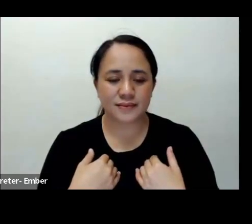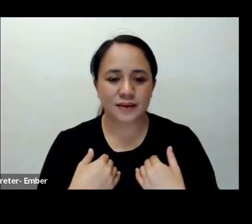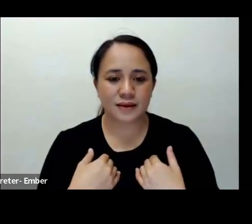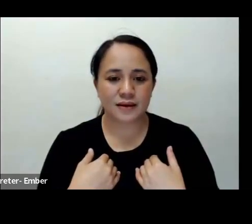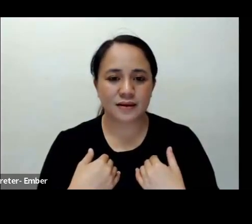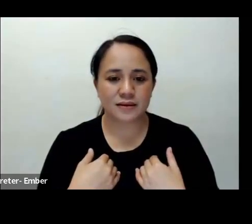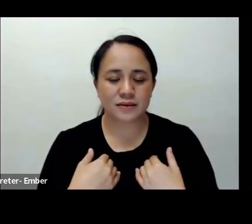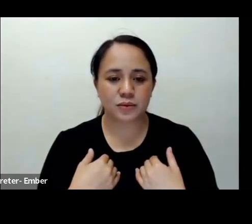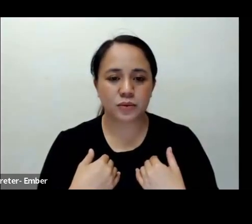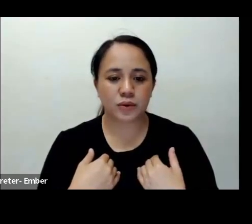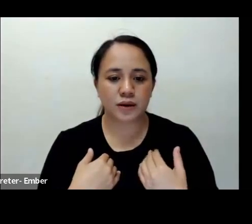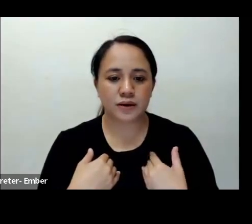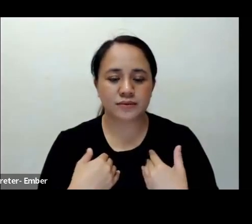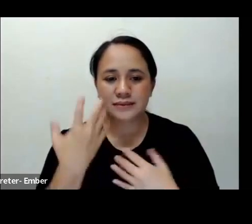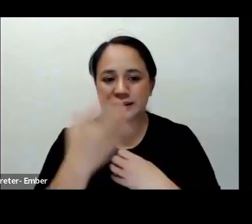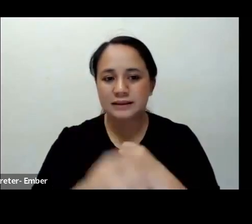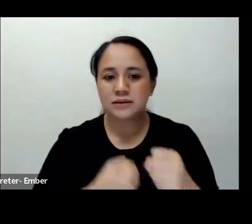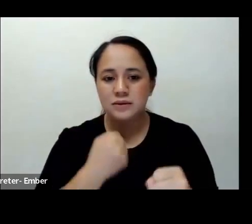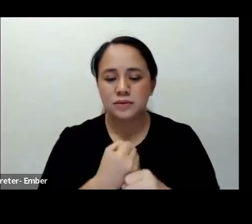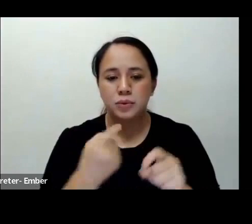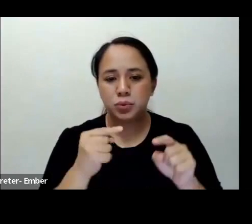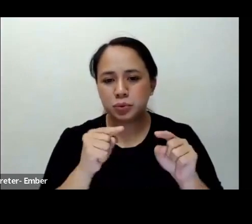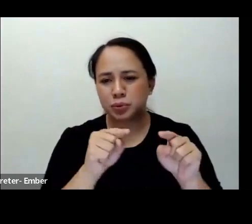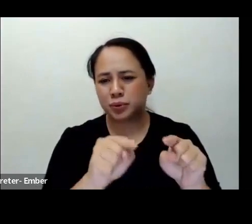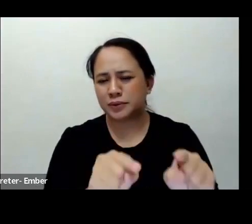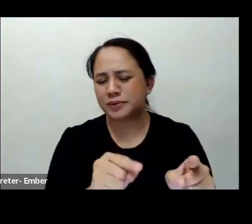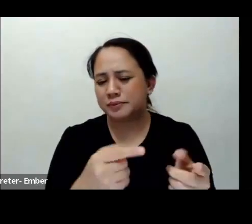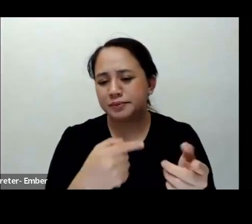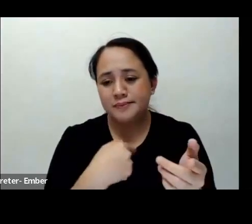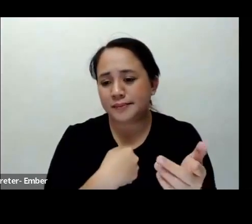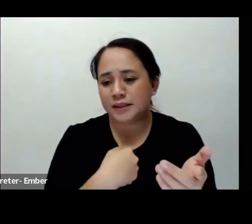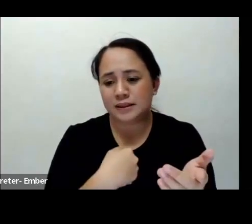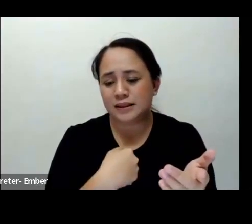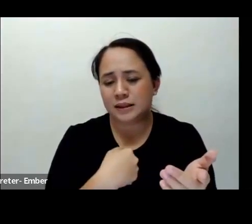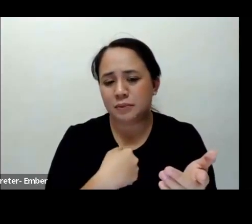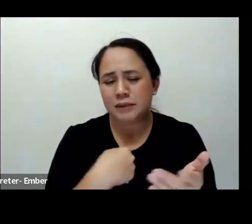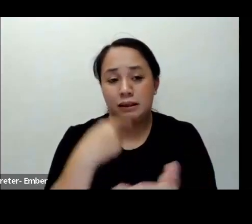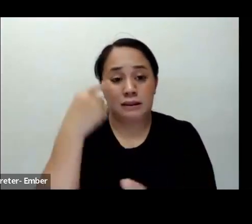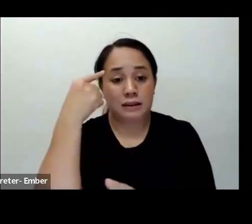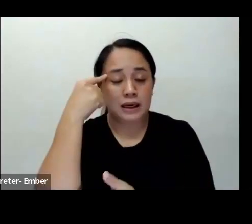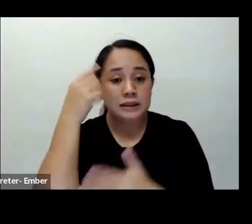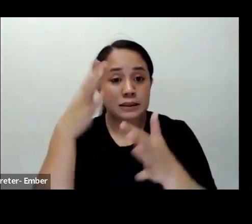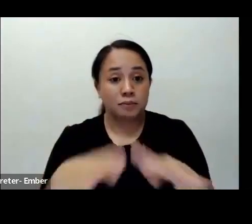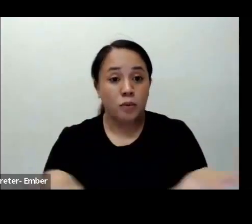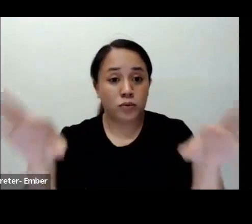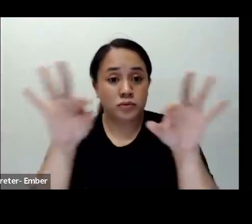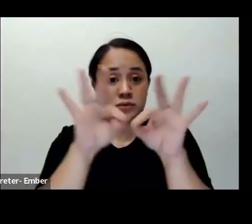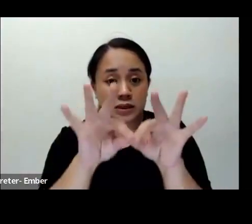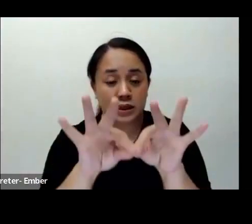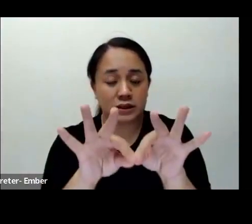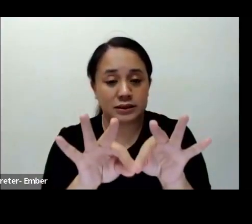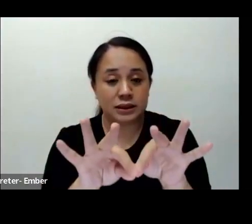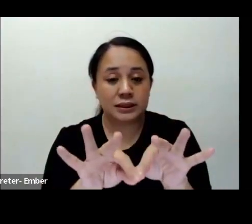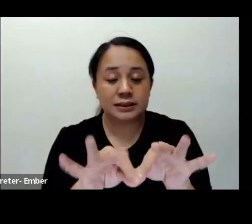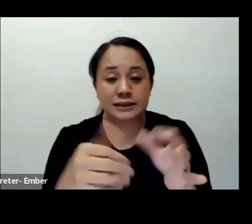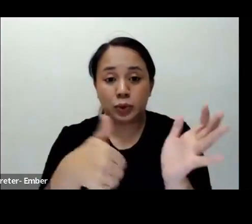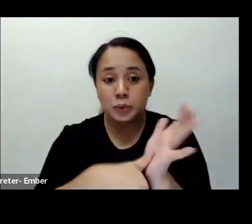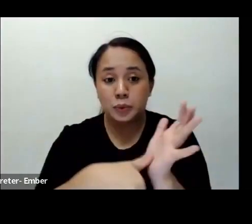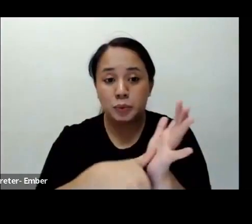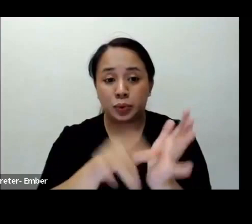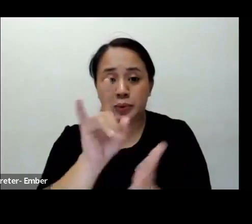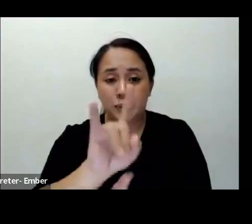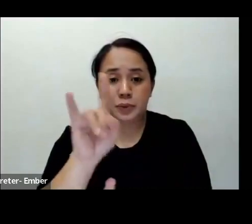to take some years to catch up with. So I would think that it's important in this election